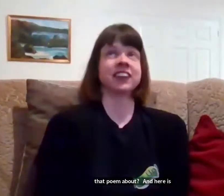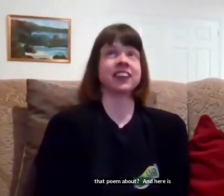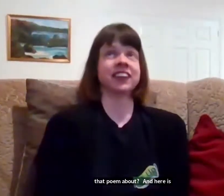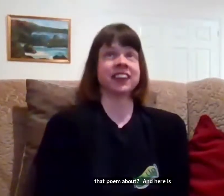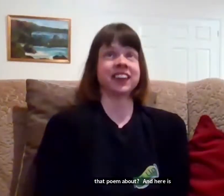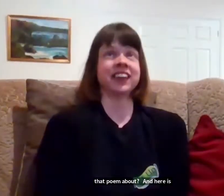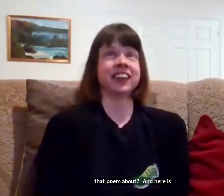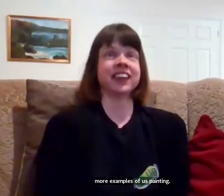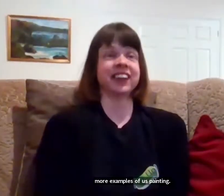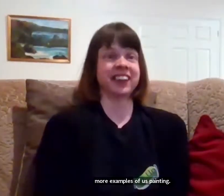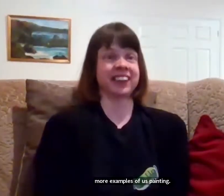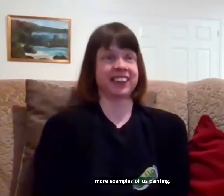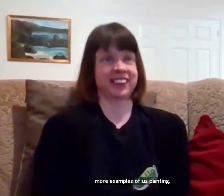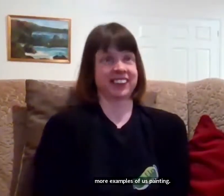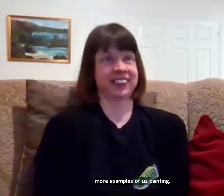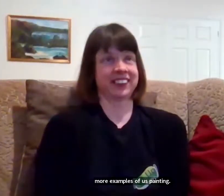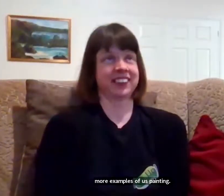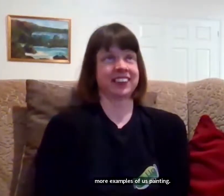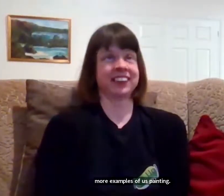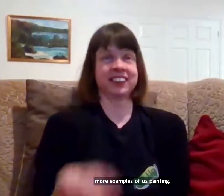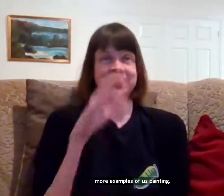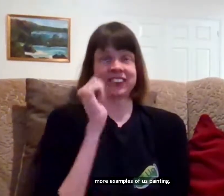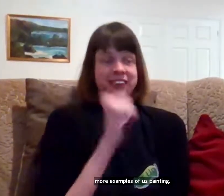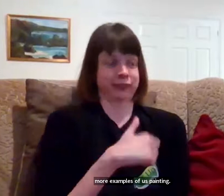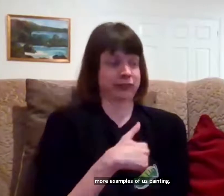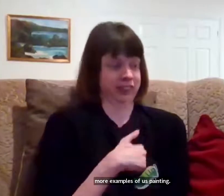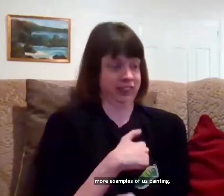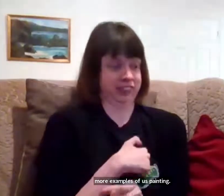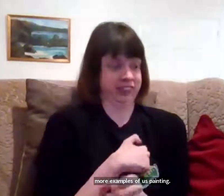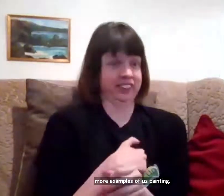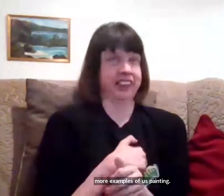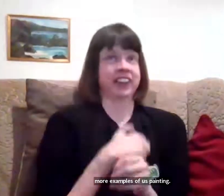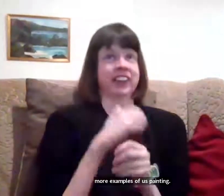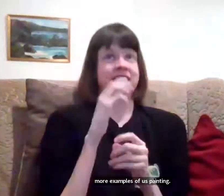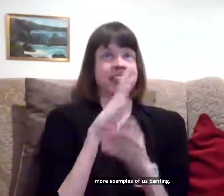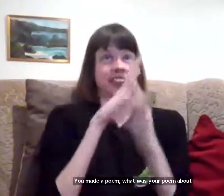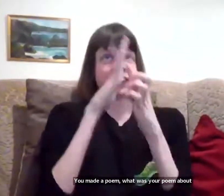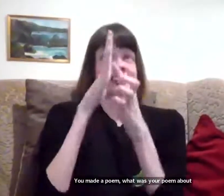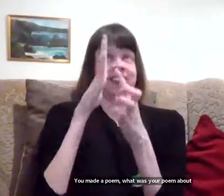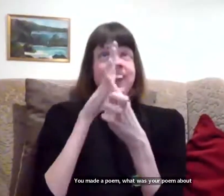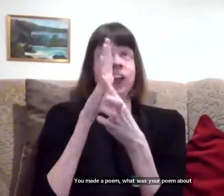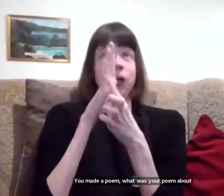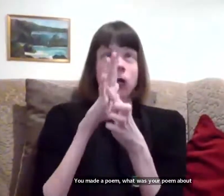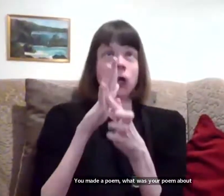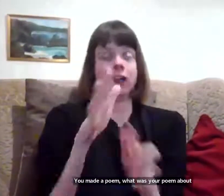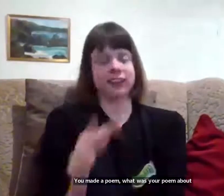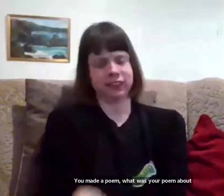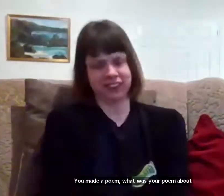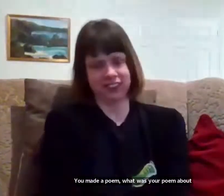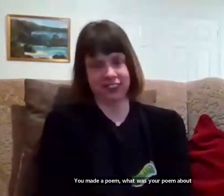So you made a poem. What was your poem about? The character